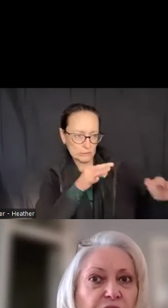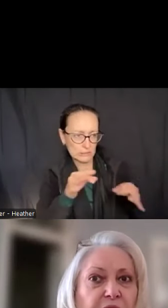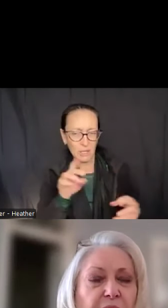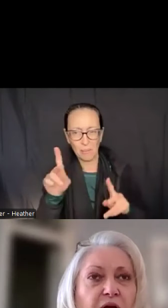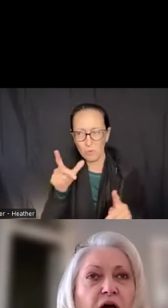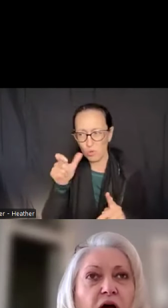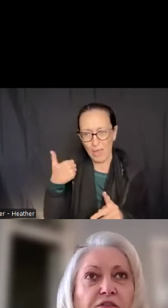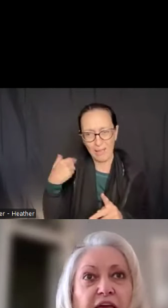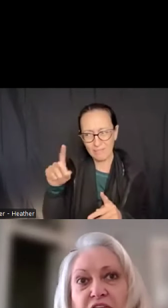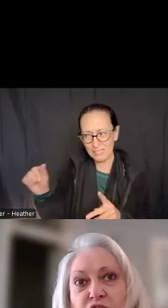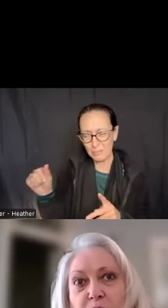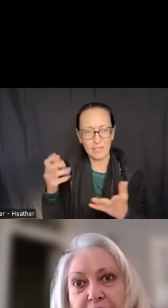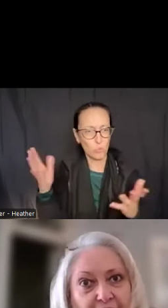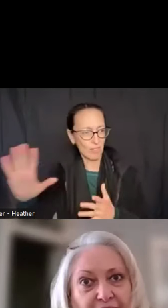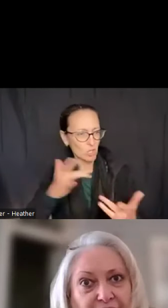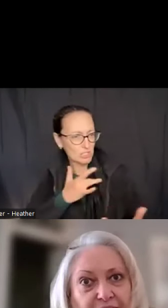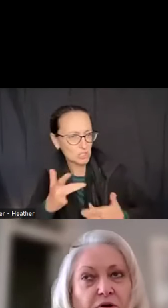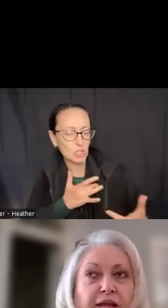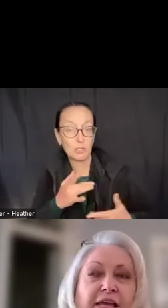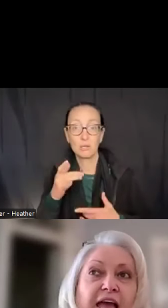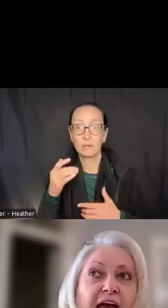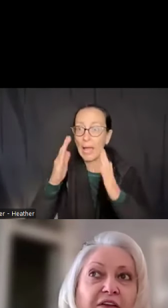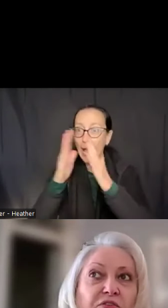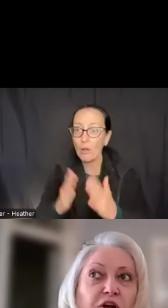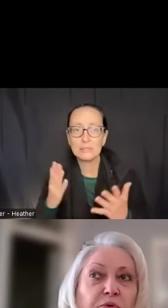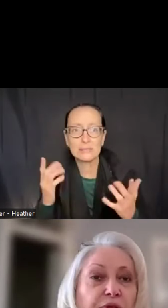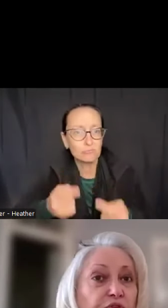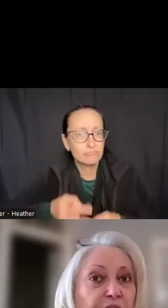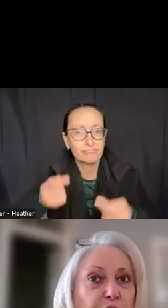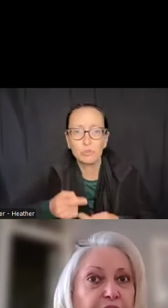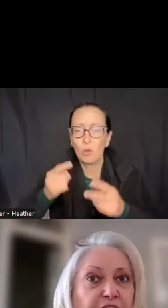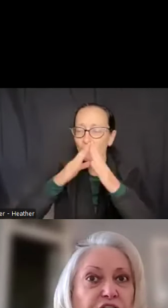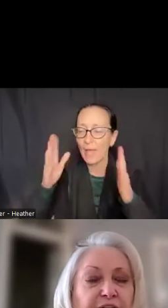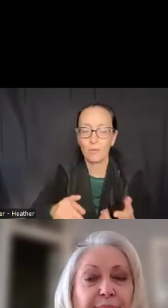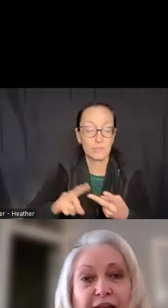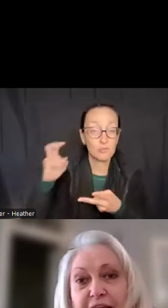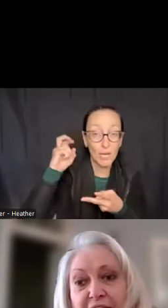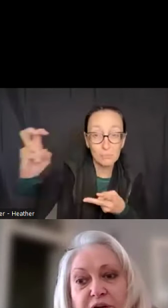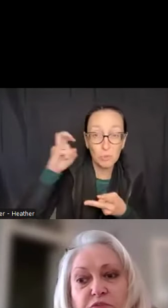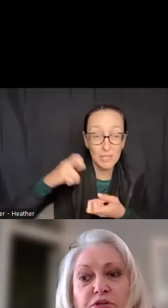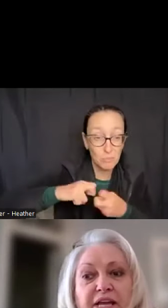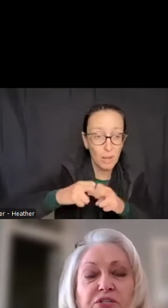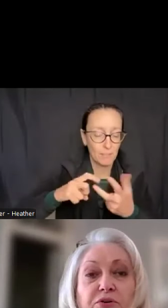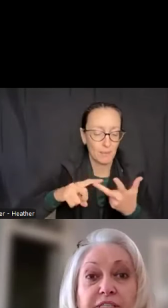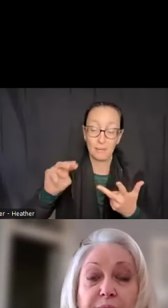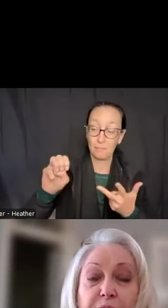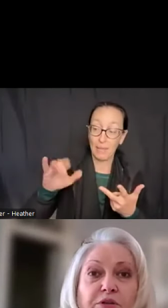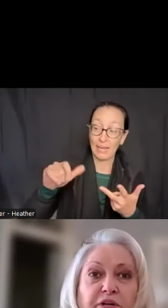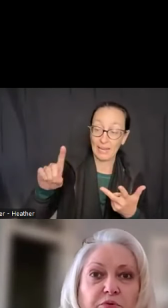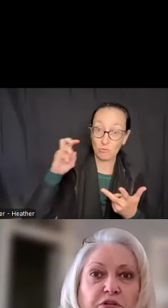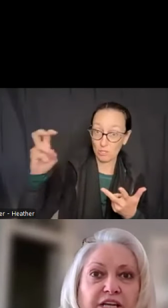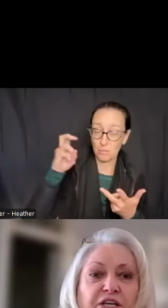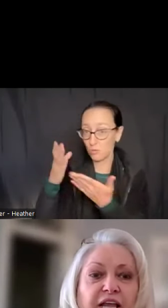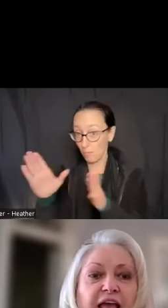that concern them. Are they having trouble getting housing? Are they having trouble with transportation? Is it Medicaid transportation or is it